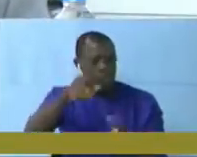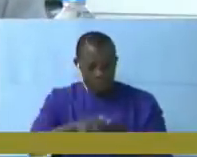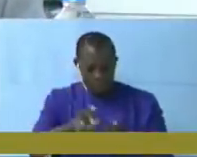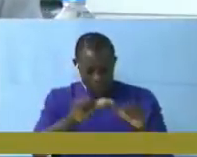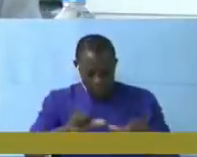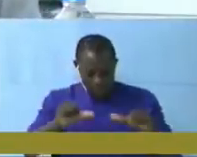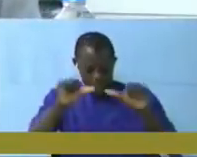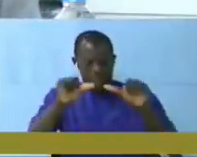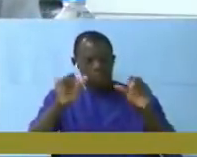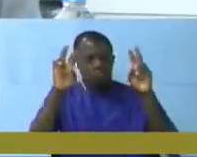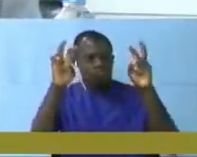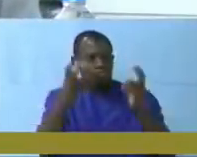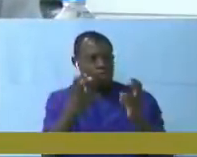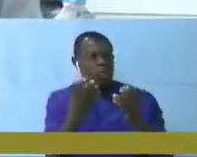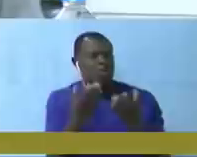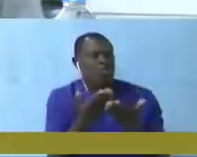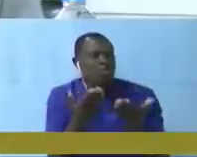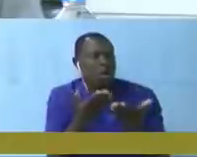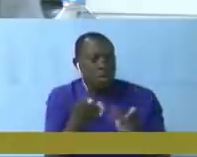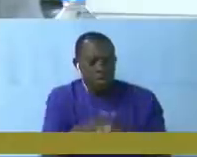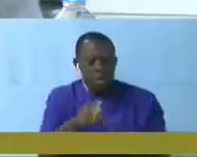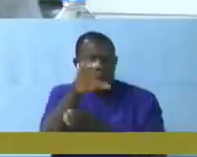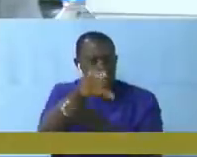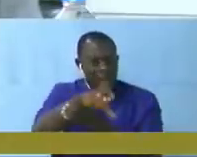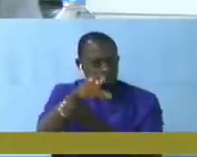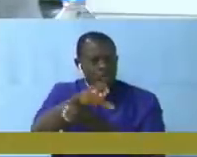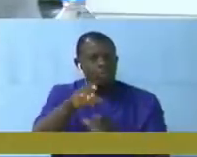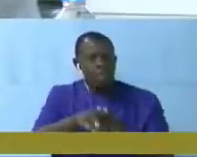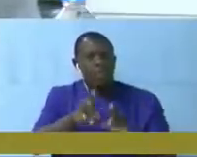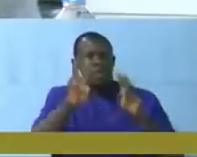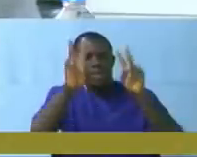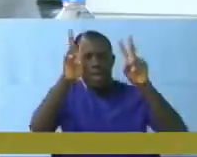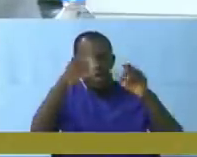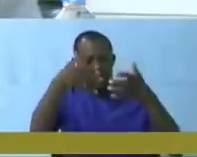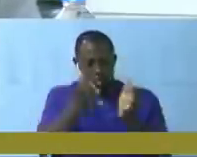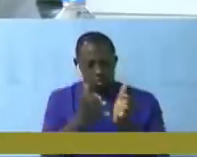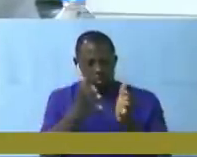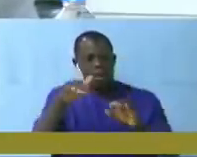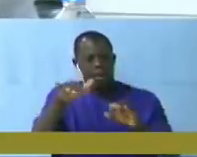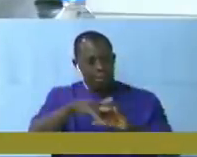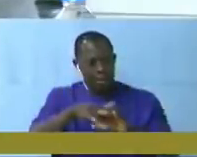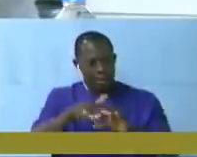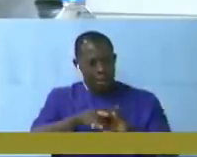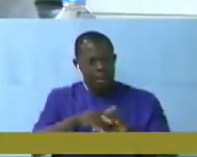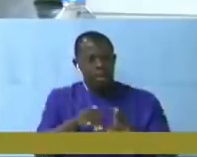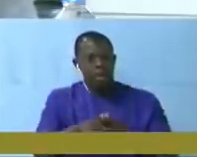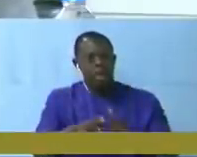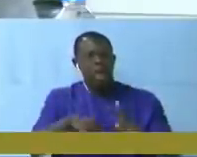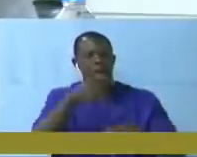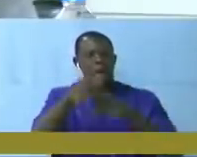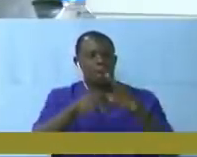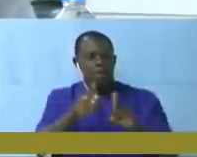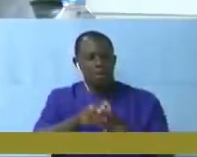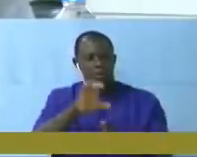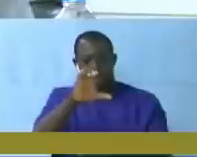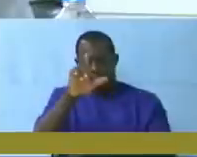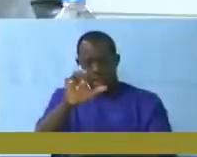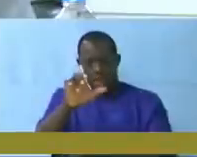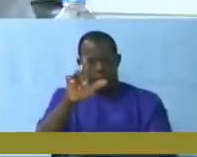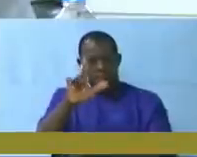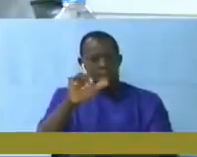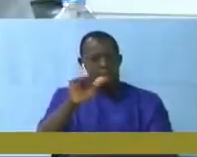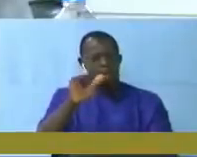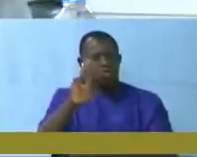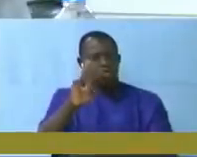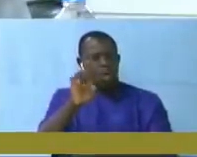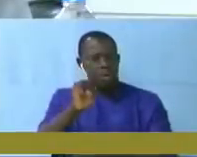as in the council added, and one very obvious addition is the clause that the sovereign people of the